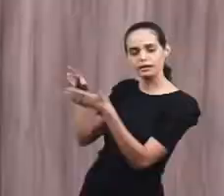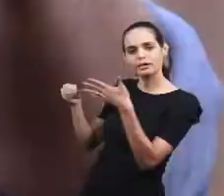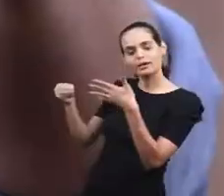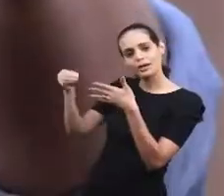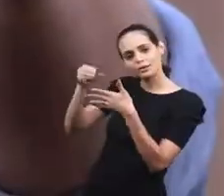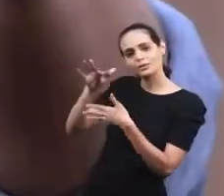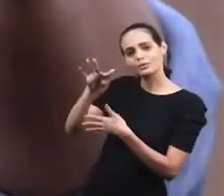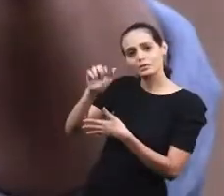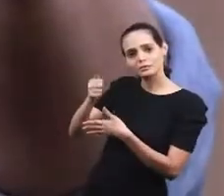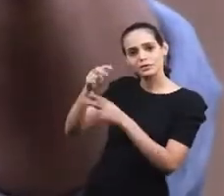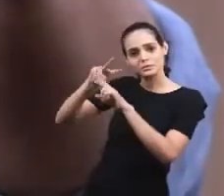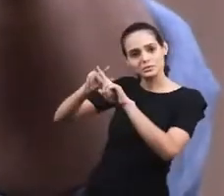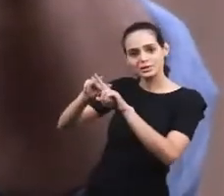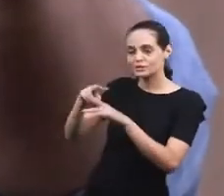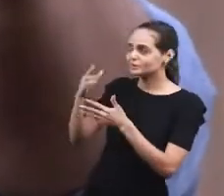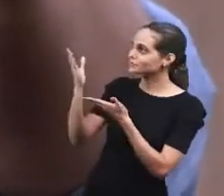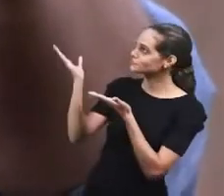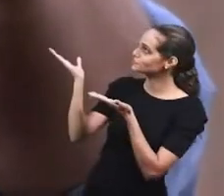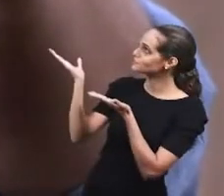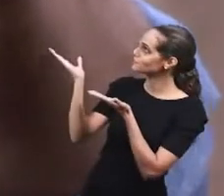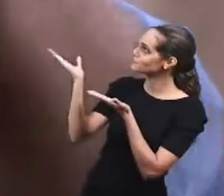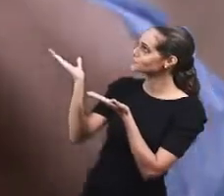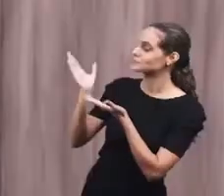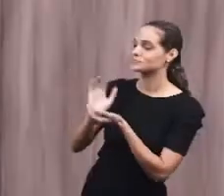This is the note F sharp.